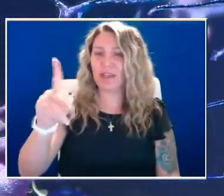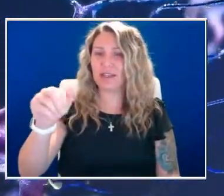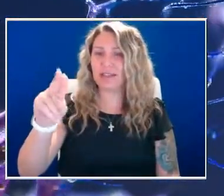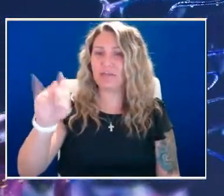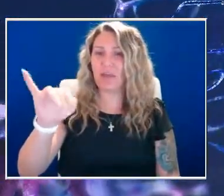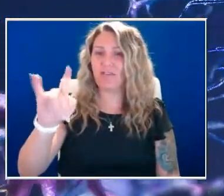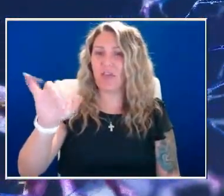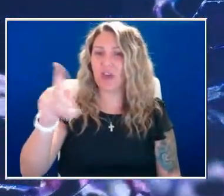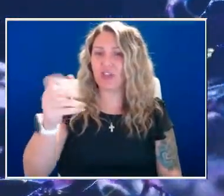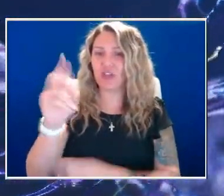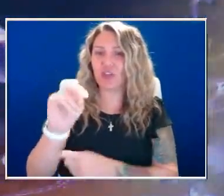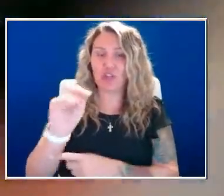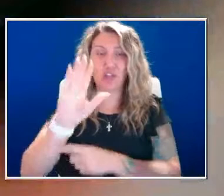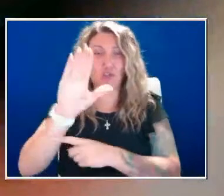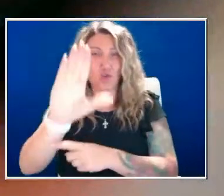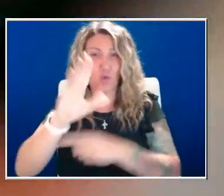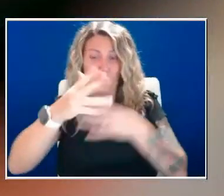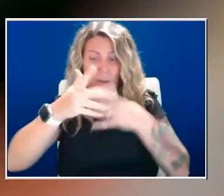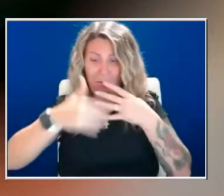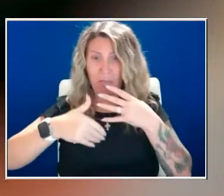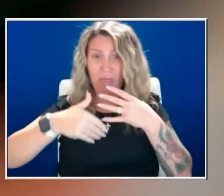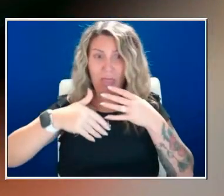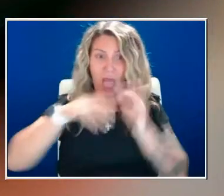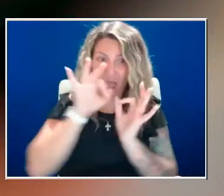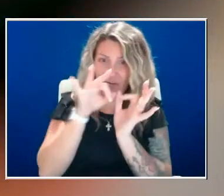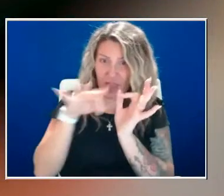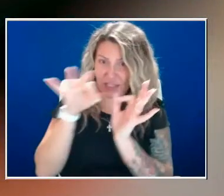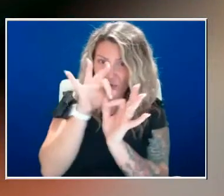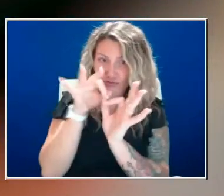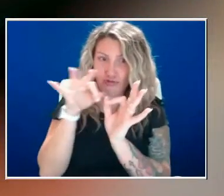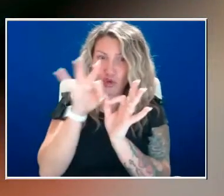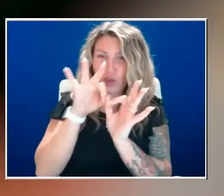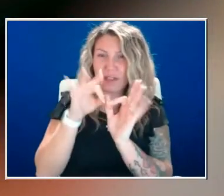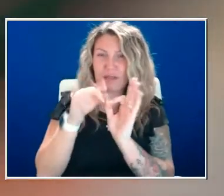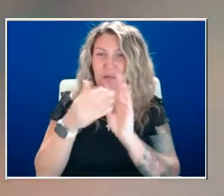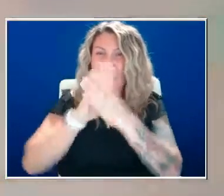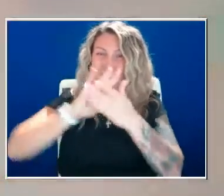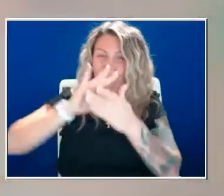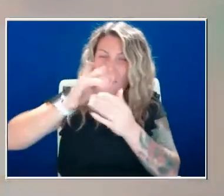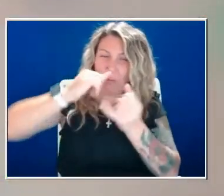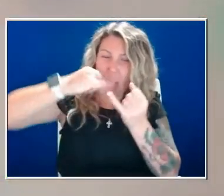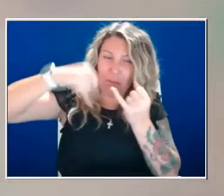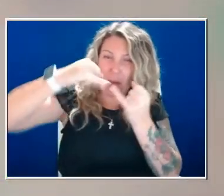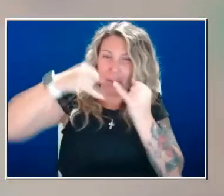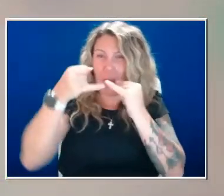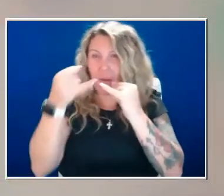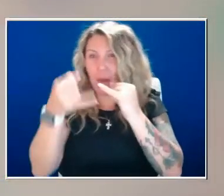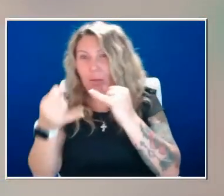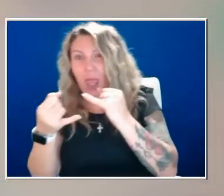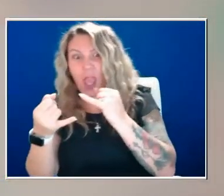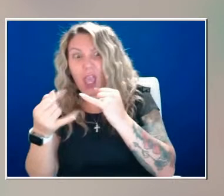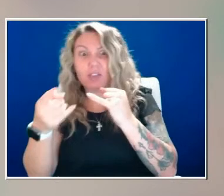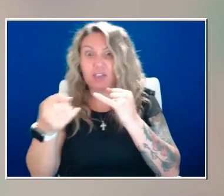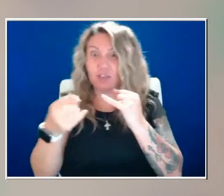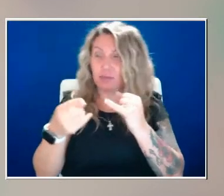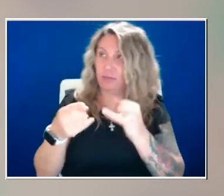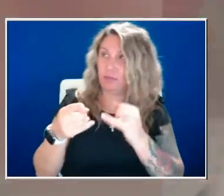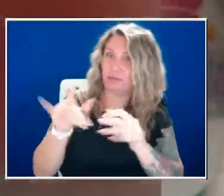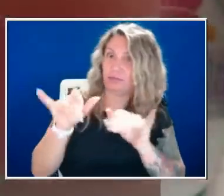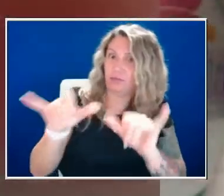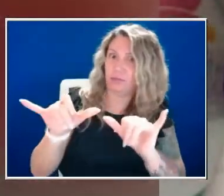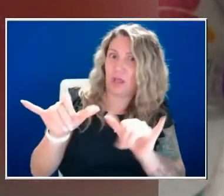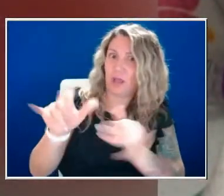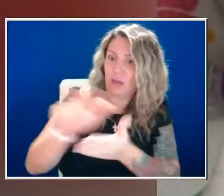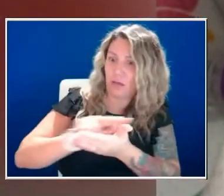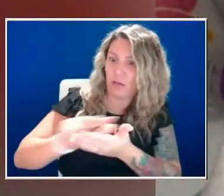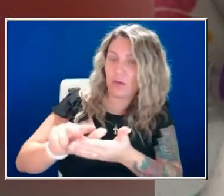blood vessels that kept Amy bedridden for 3 weeks before delivering Micah by C-section. Because Micah was premature,